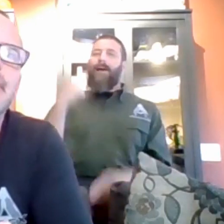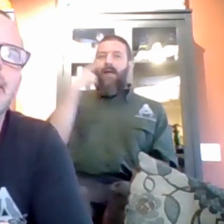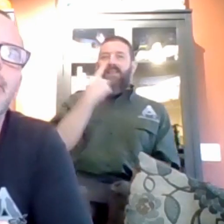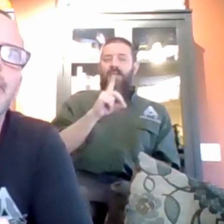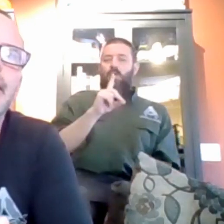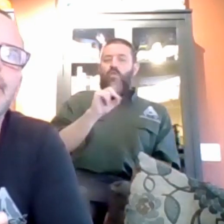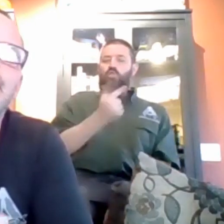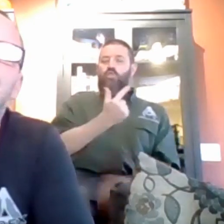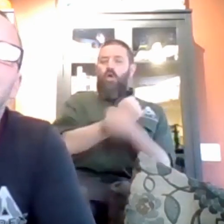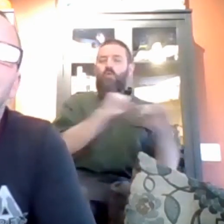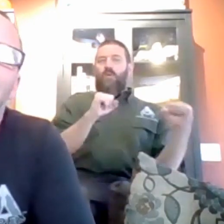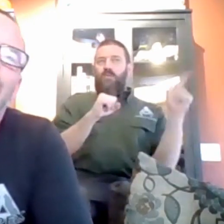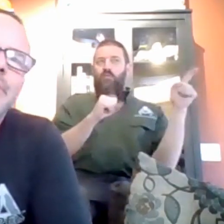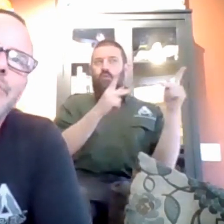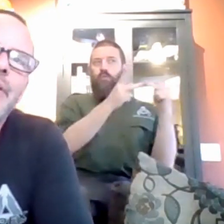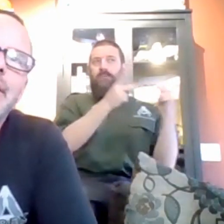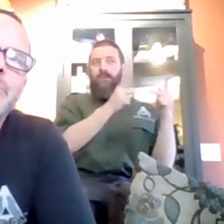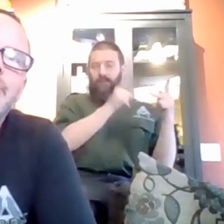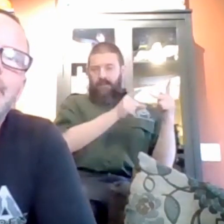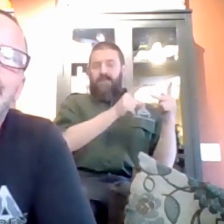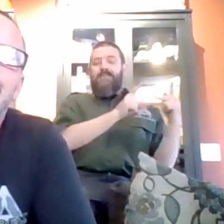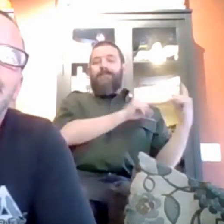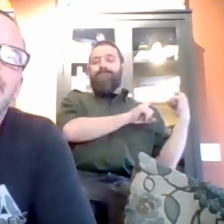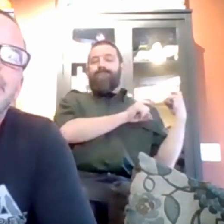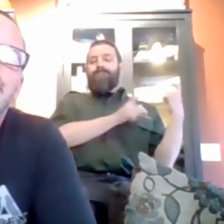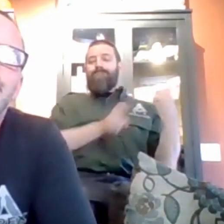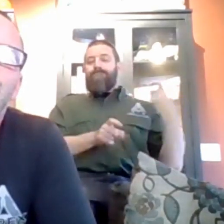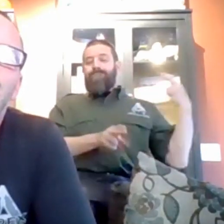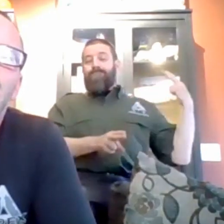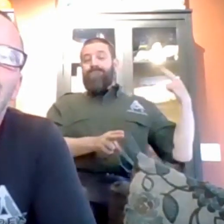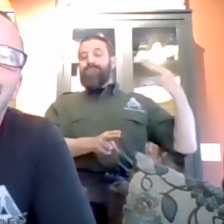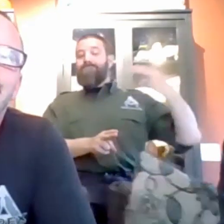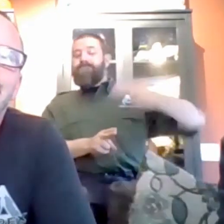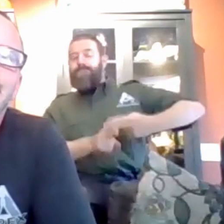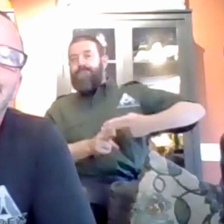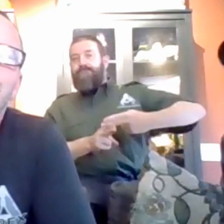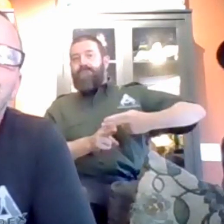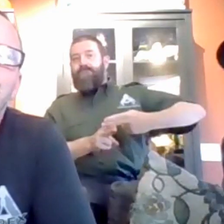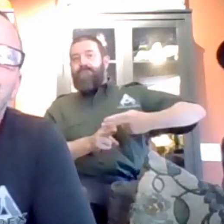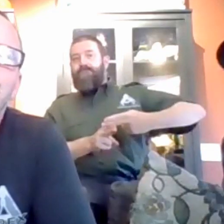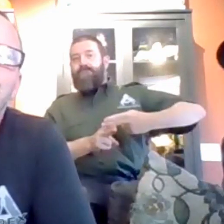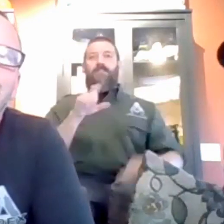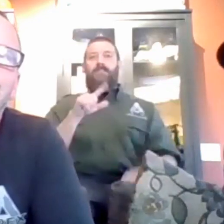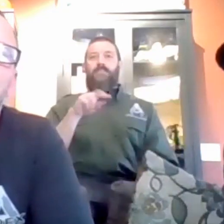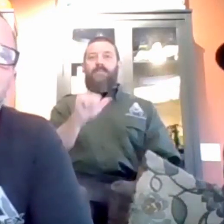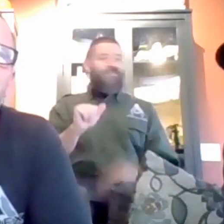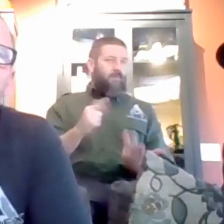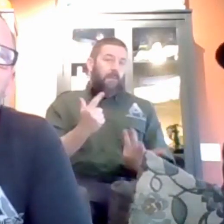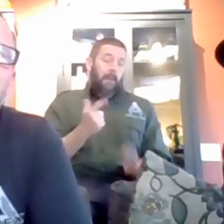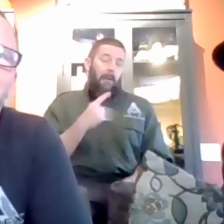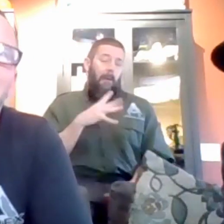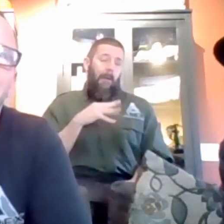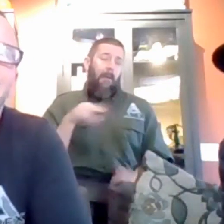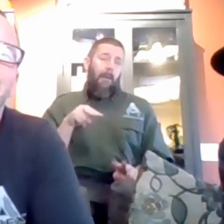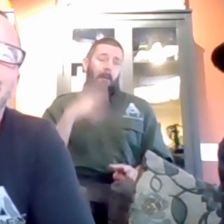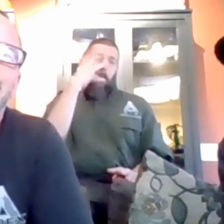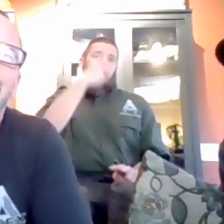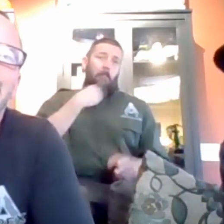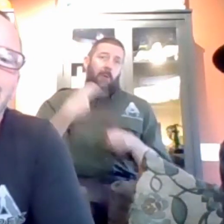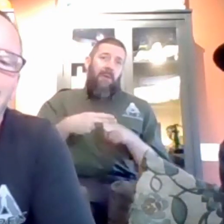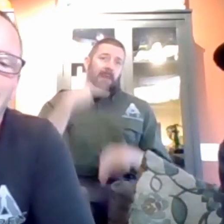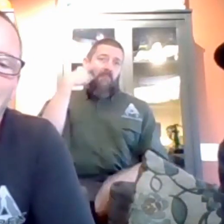the people at the dog rescue gave Selena her name, and we just felt like it was fitting. They've been using it for a while, and it was a pretty name for a